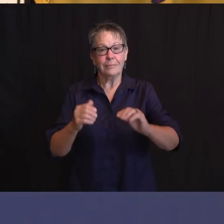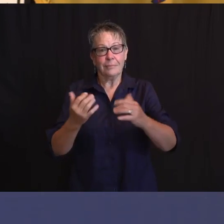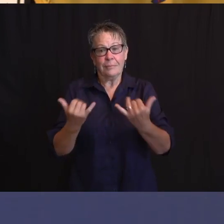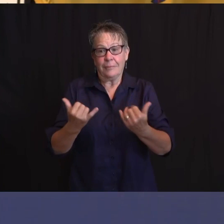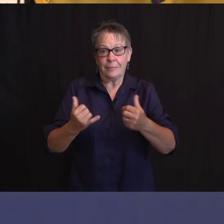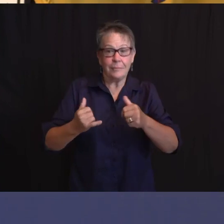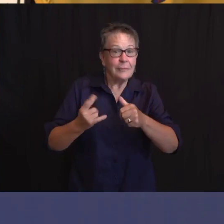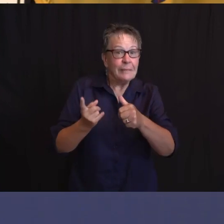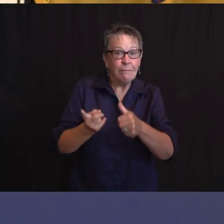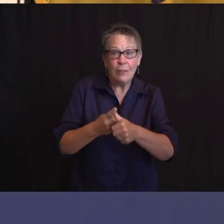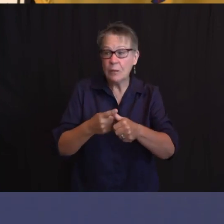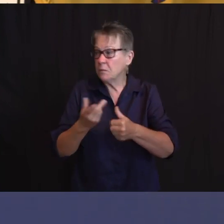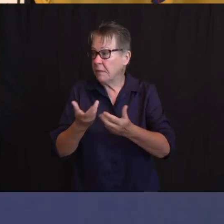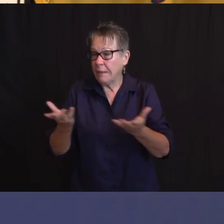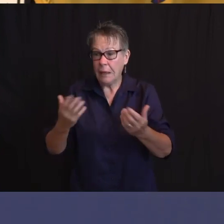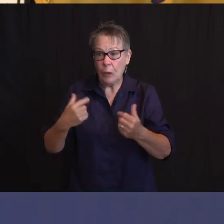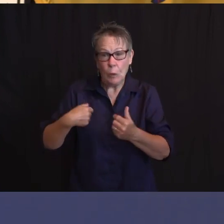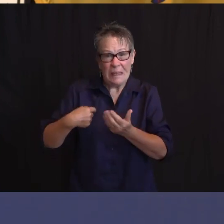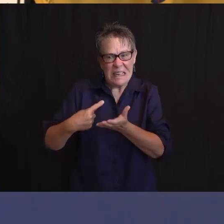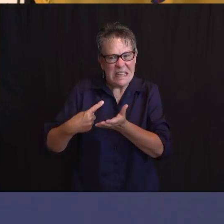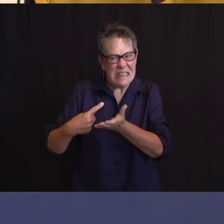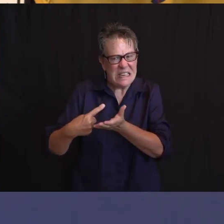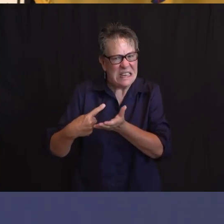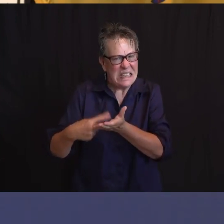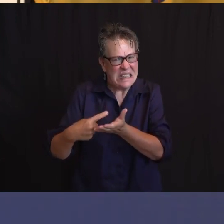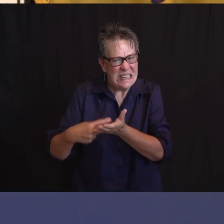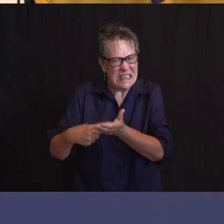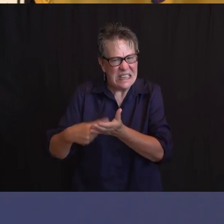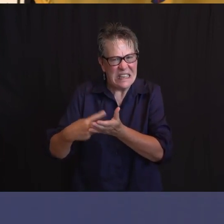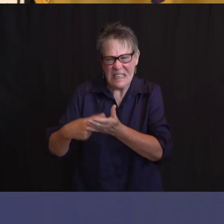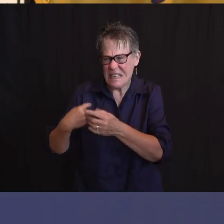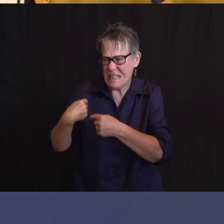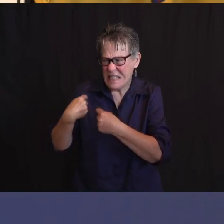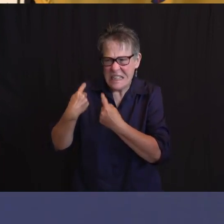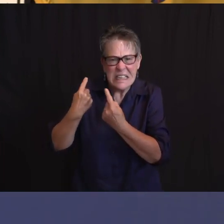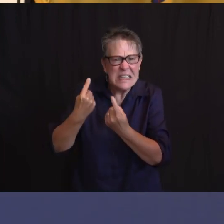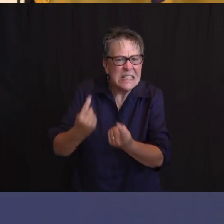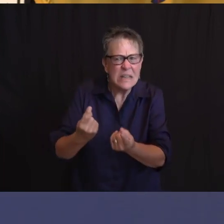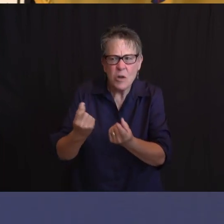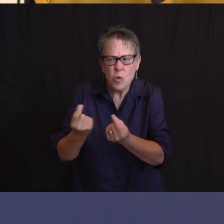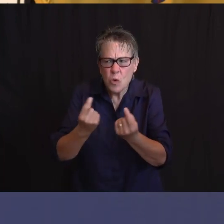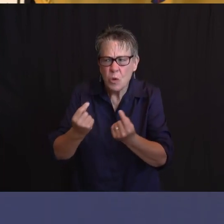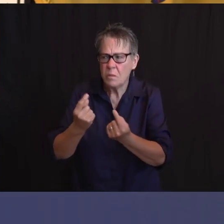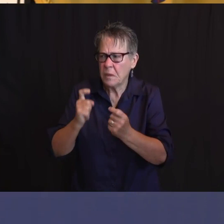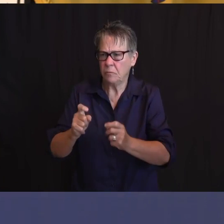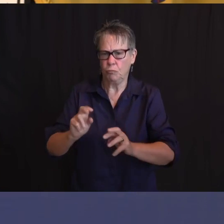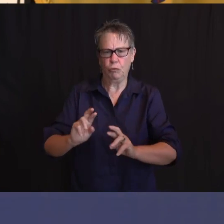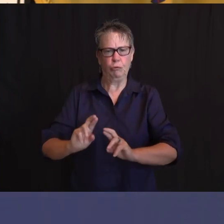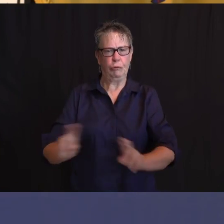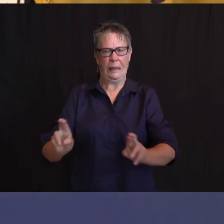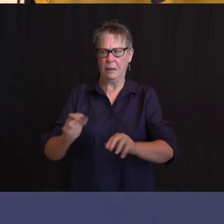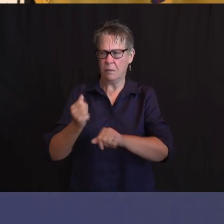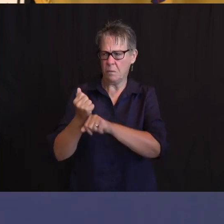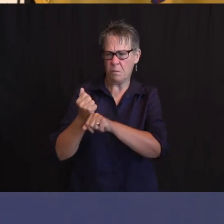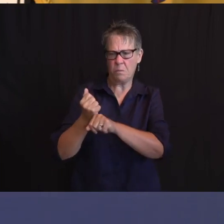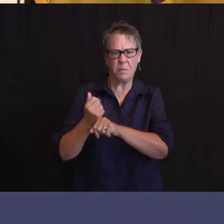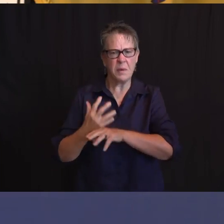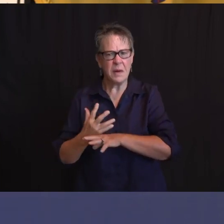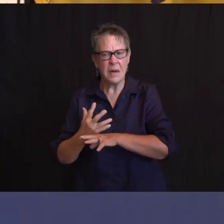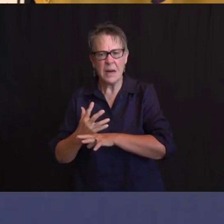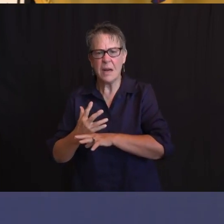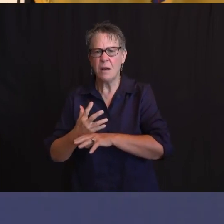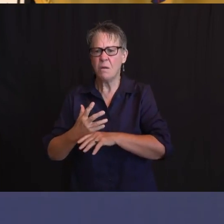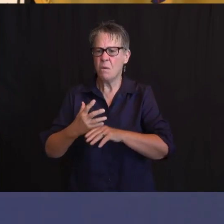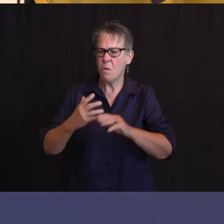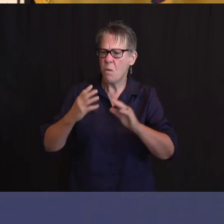and preparedness for, please God, Judy, it doesn't come, but the next outbreak. And a key piece of this is ensuring